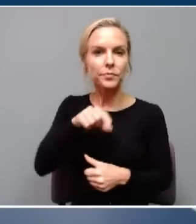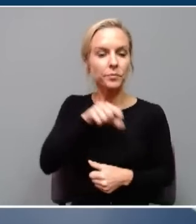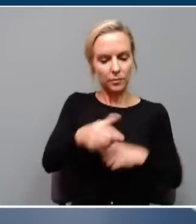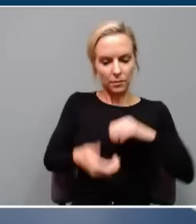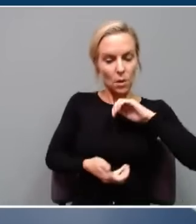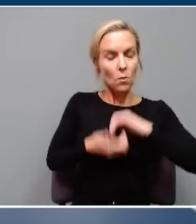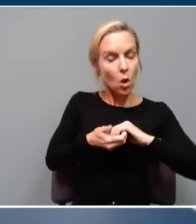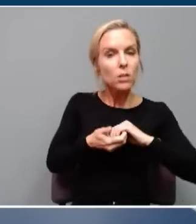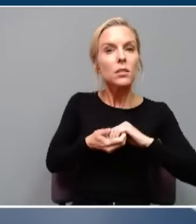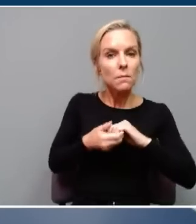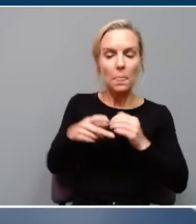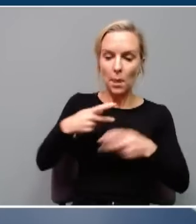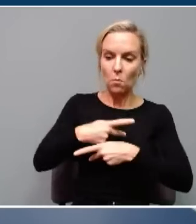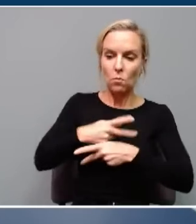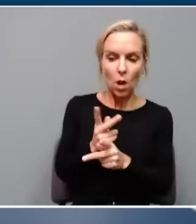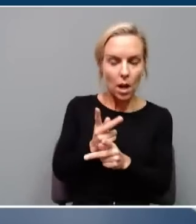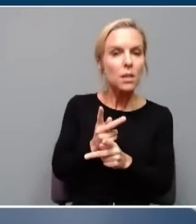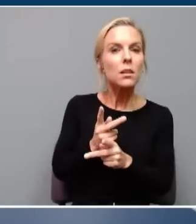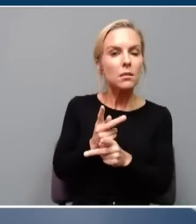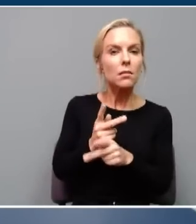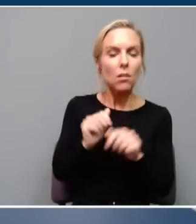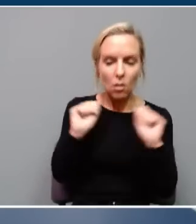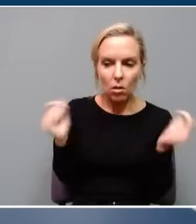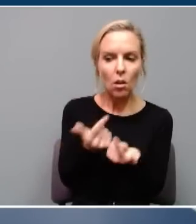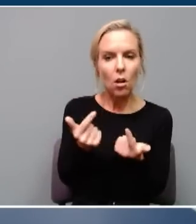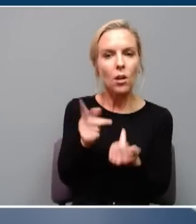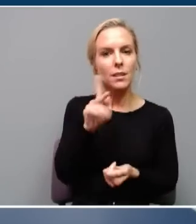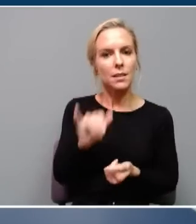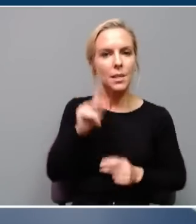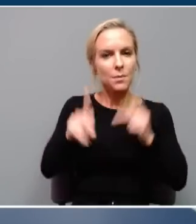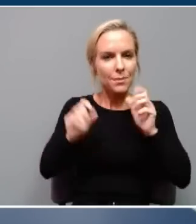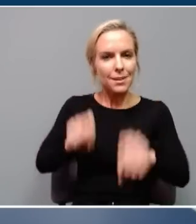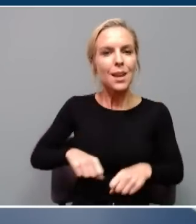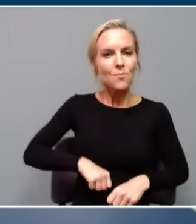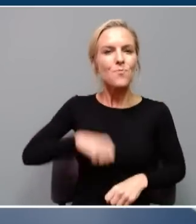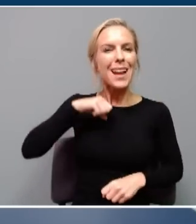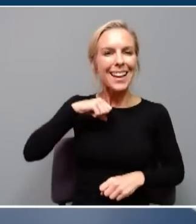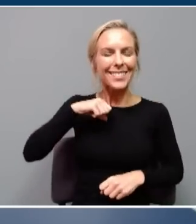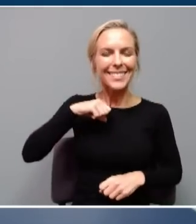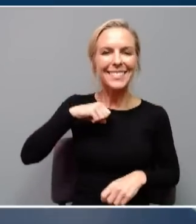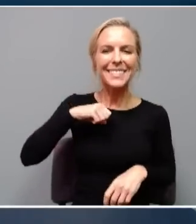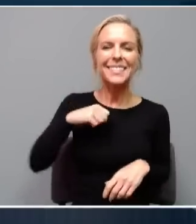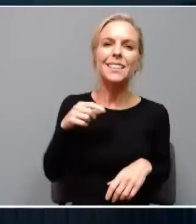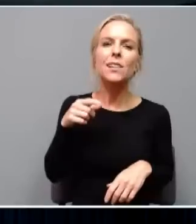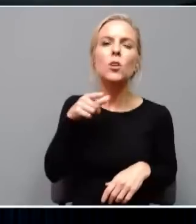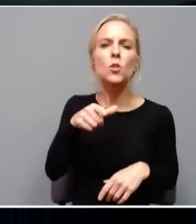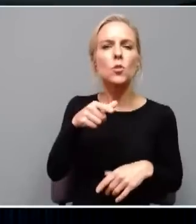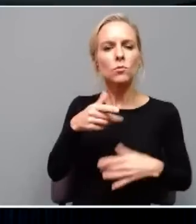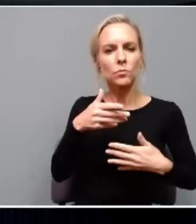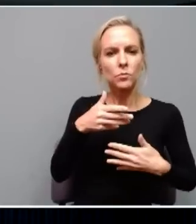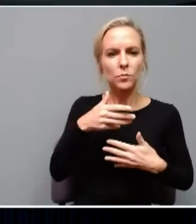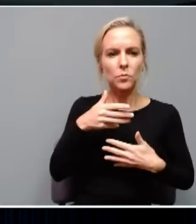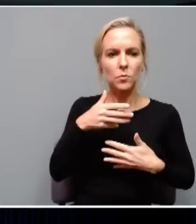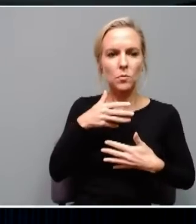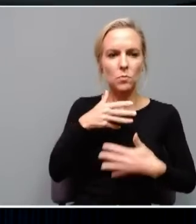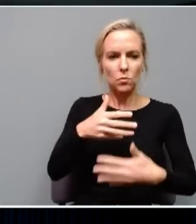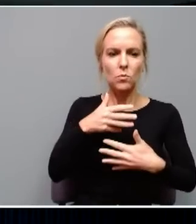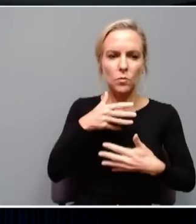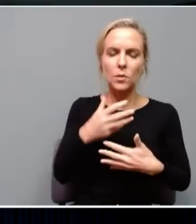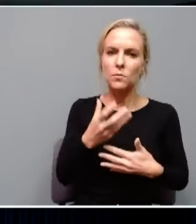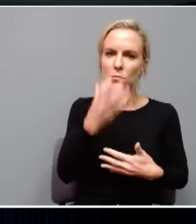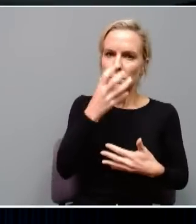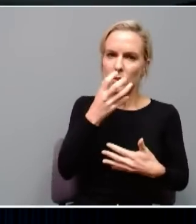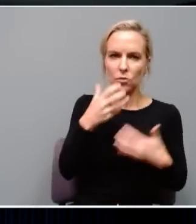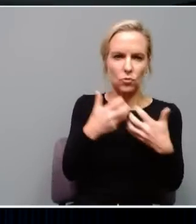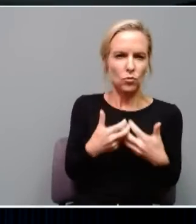and a product that all of Kentuckians can be proud of. So what does a respirator do? It provides